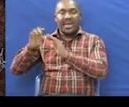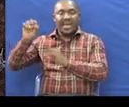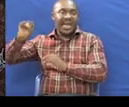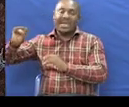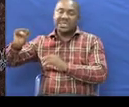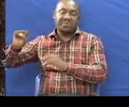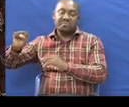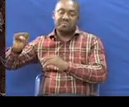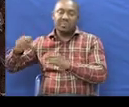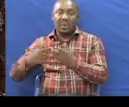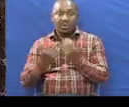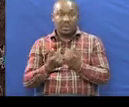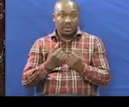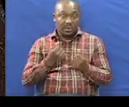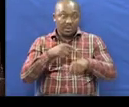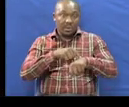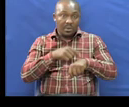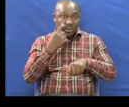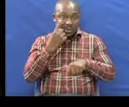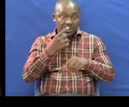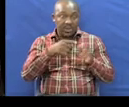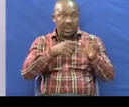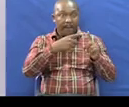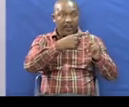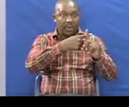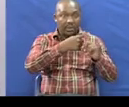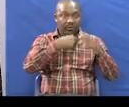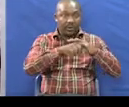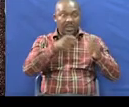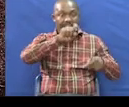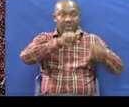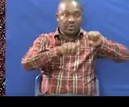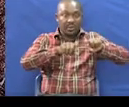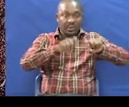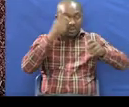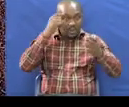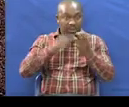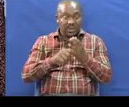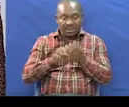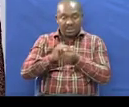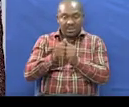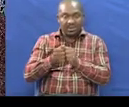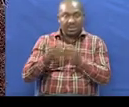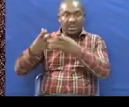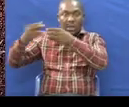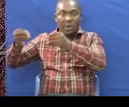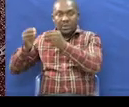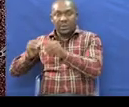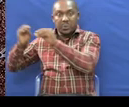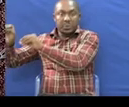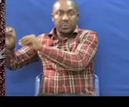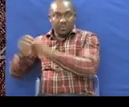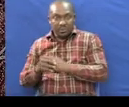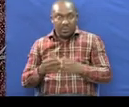because when you see positive in chemistry, it means something which is lost. So